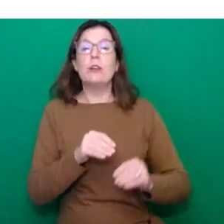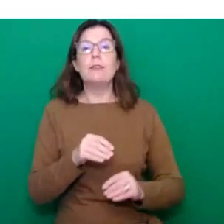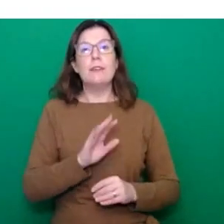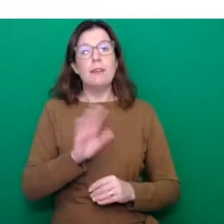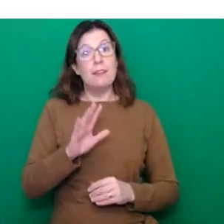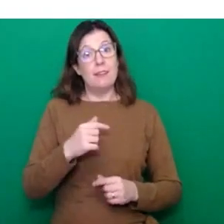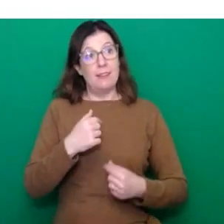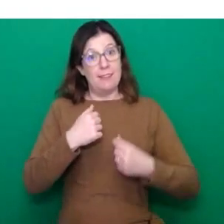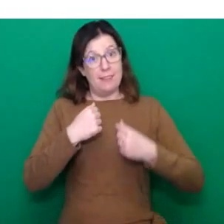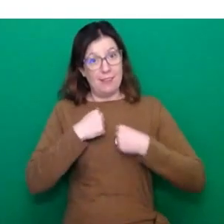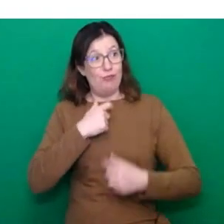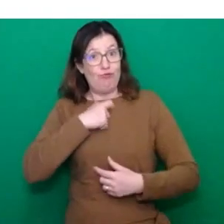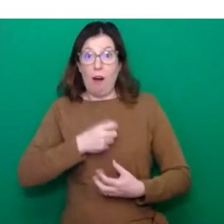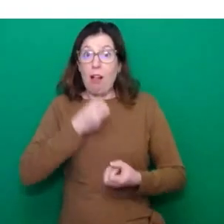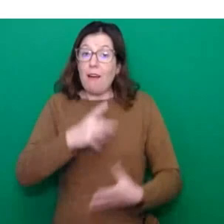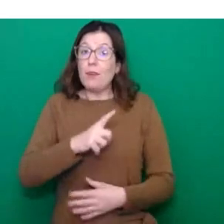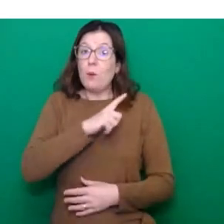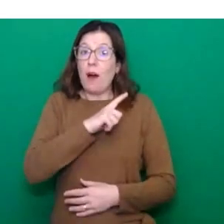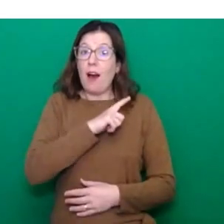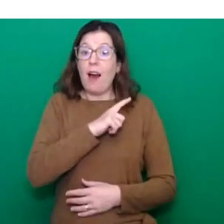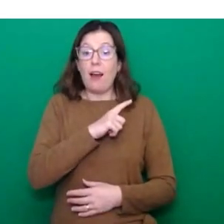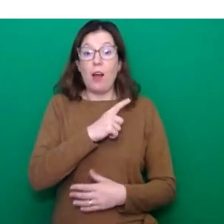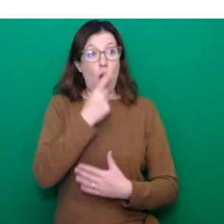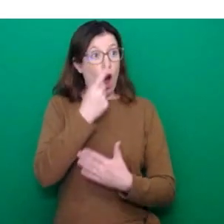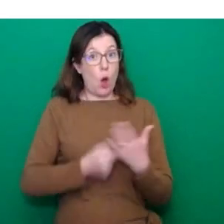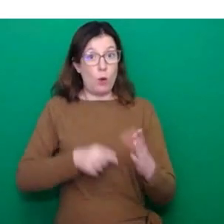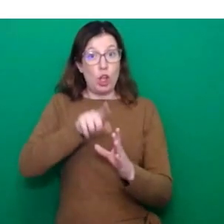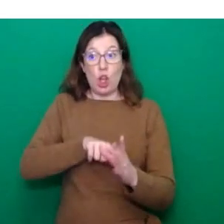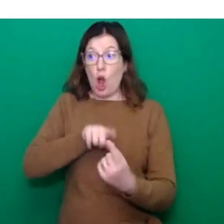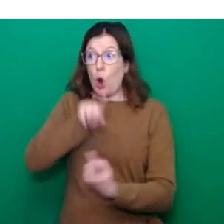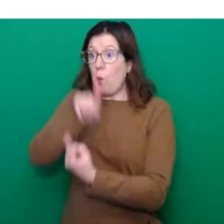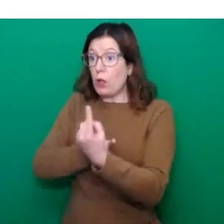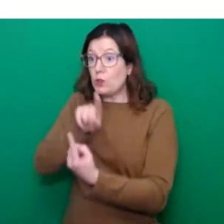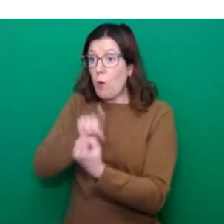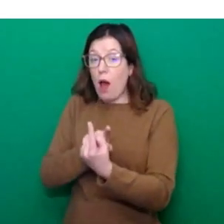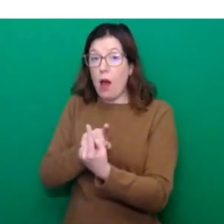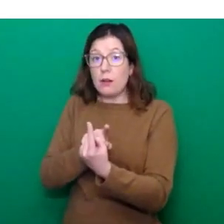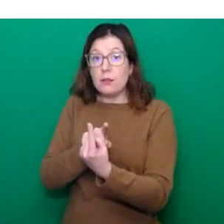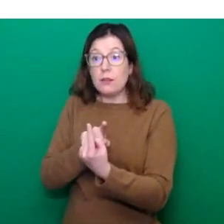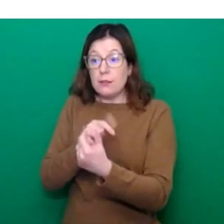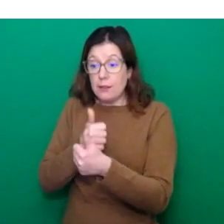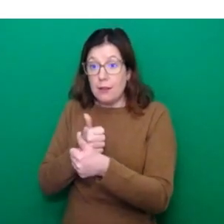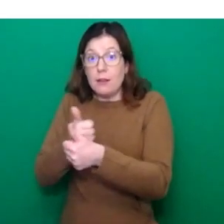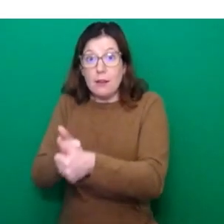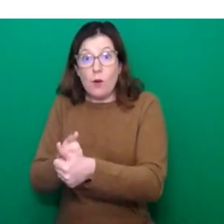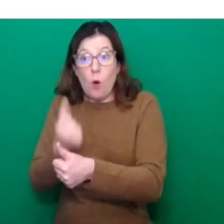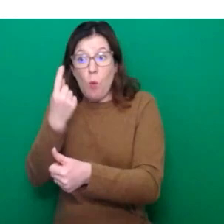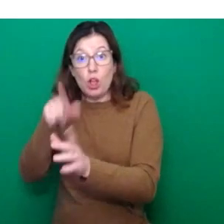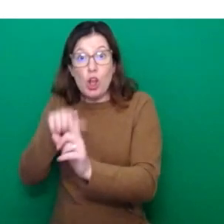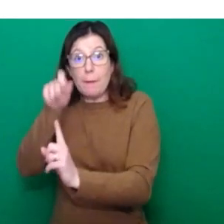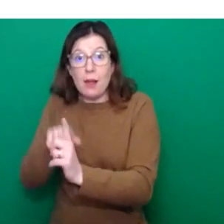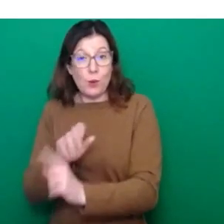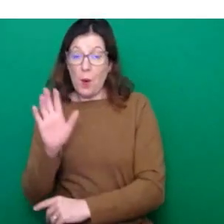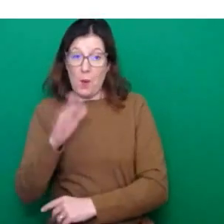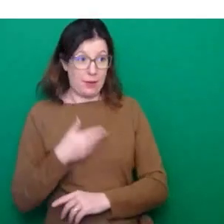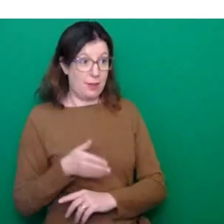of this role is that you don't just see your young people one-to-one, and you're not just making difference to one young person's life. It's more